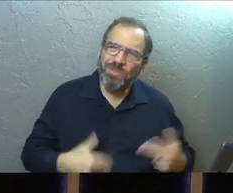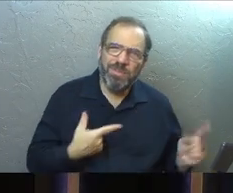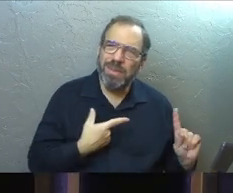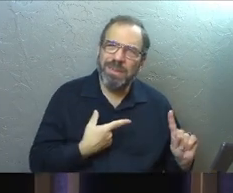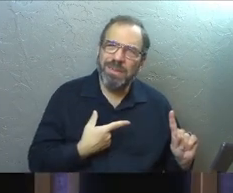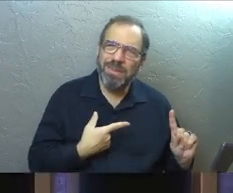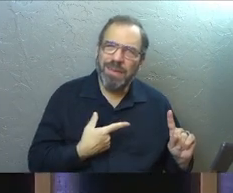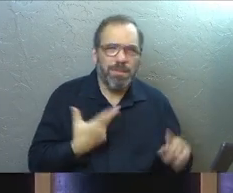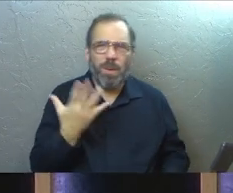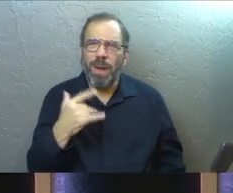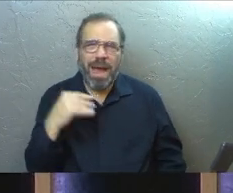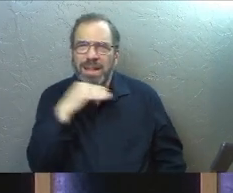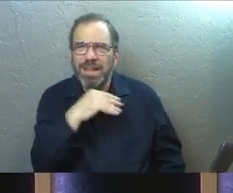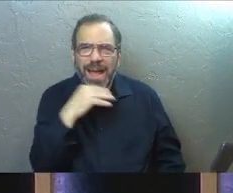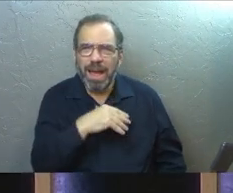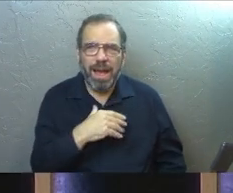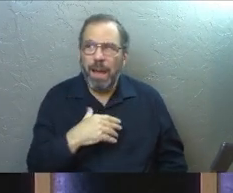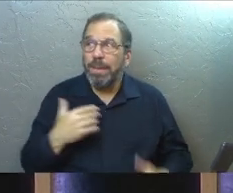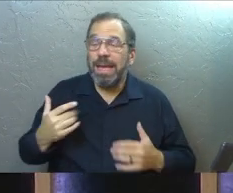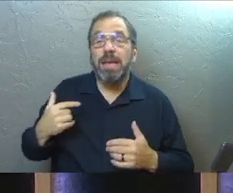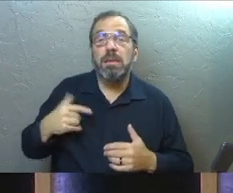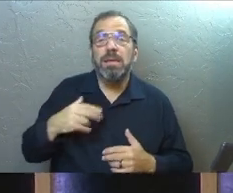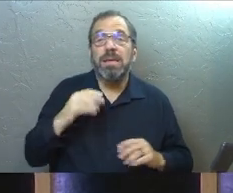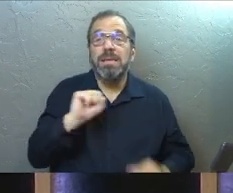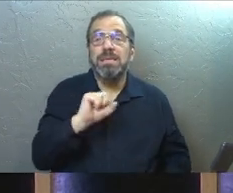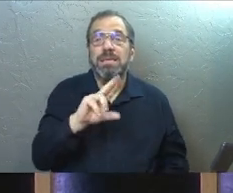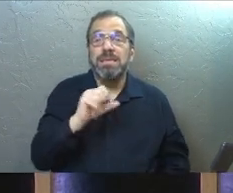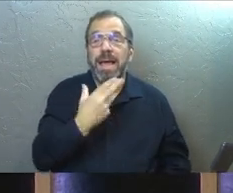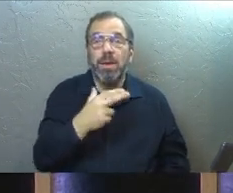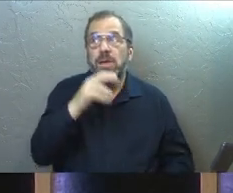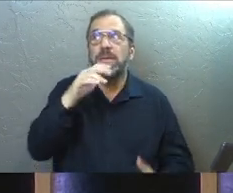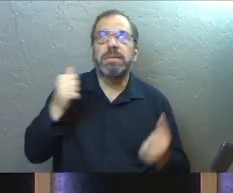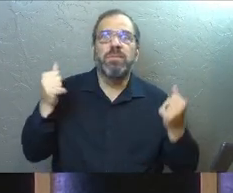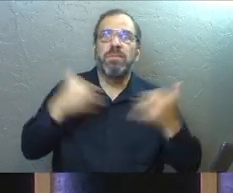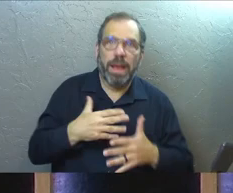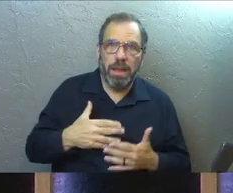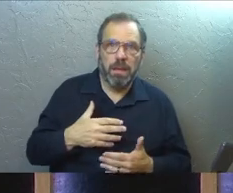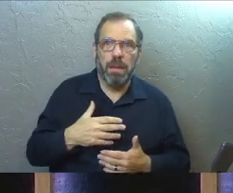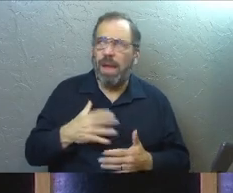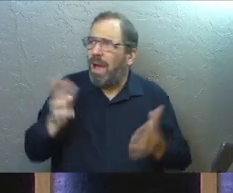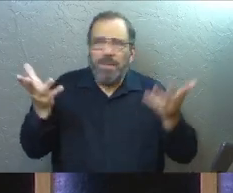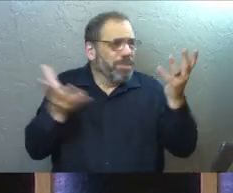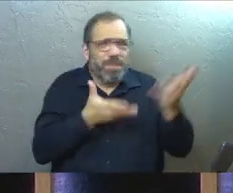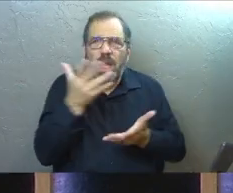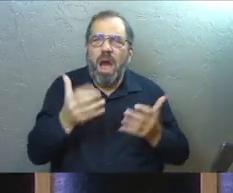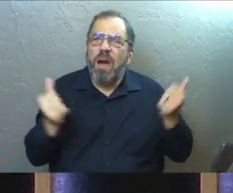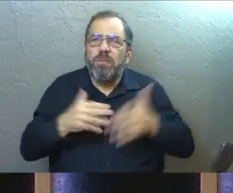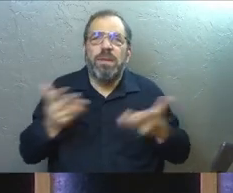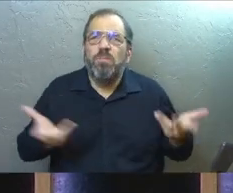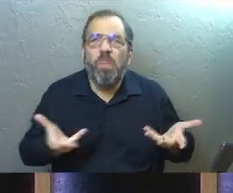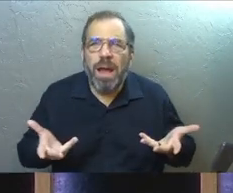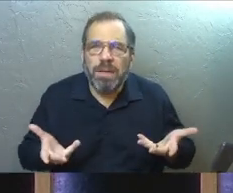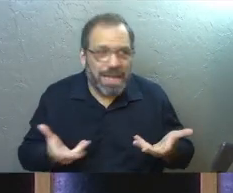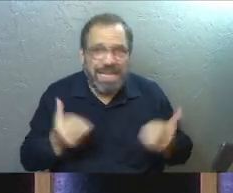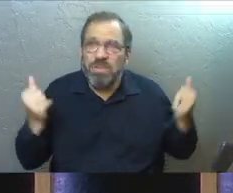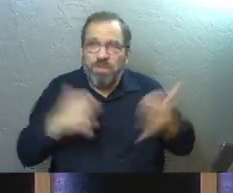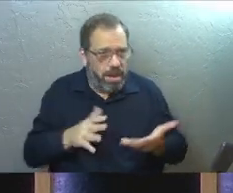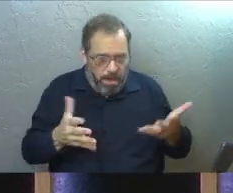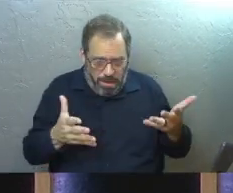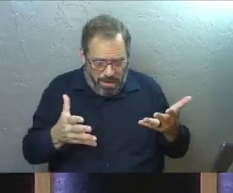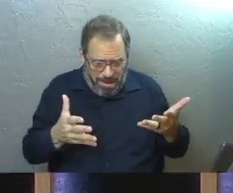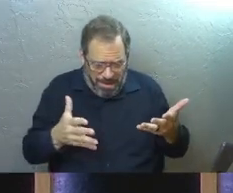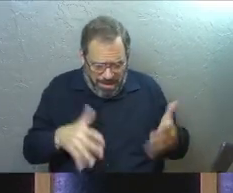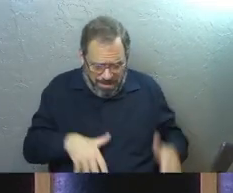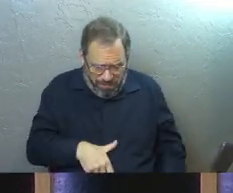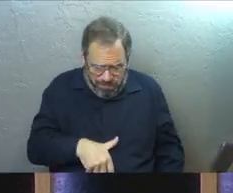did she lie, though? Because she's afraid. She's afraid. Yes, what is she afraid of? She's afraid